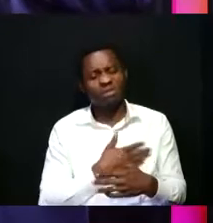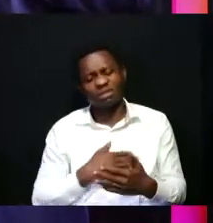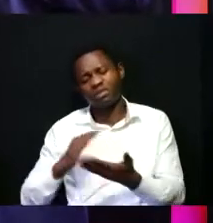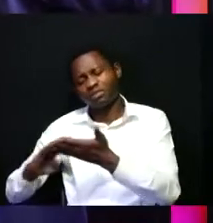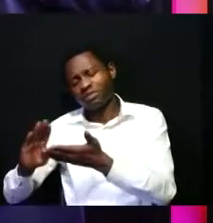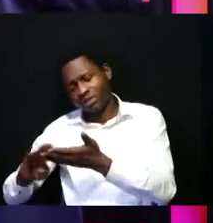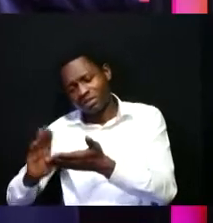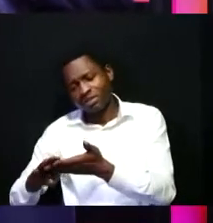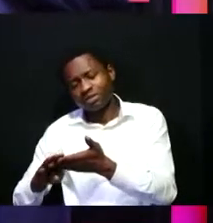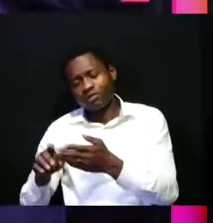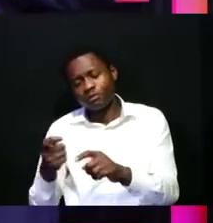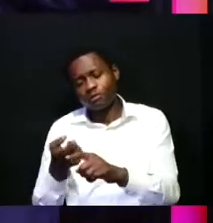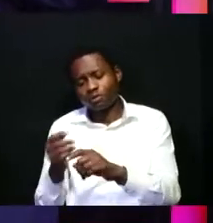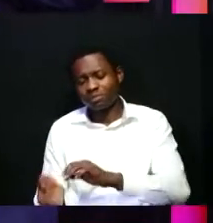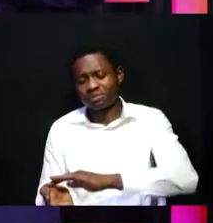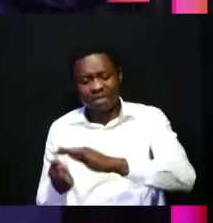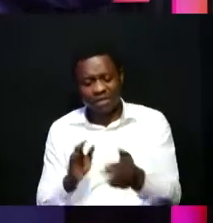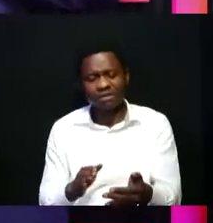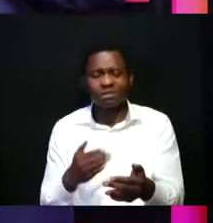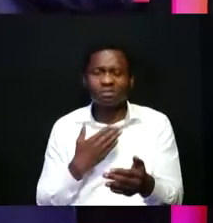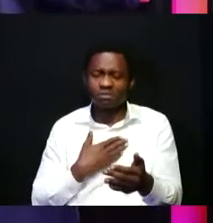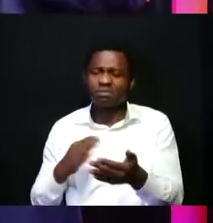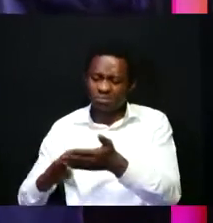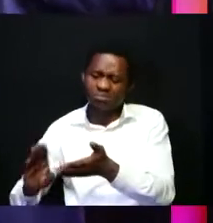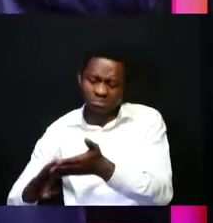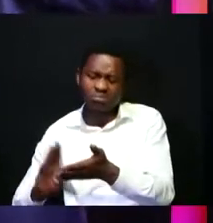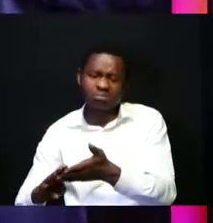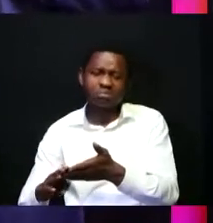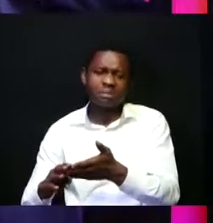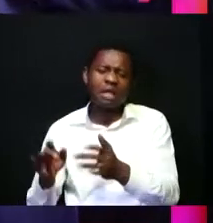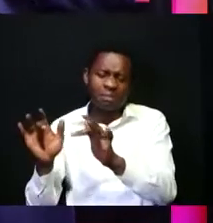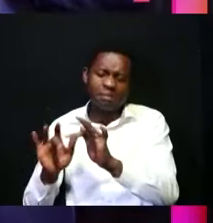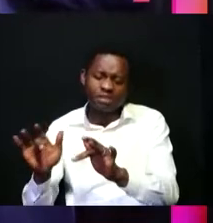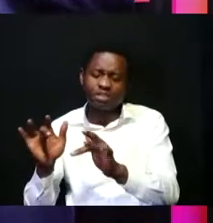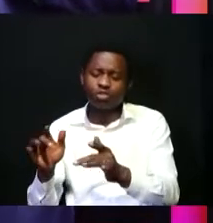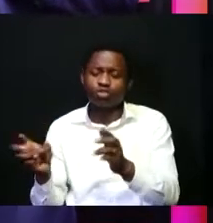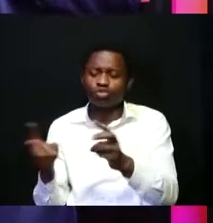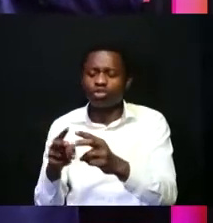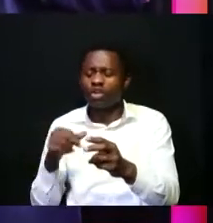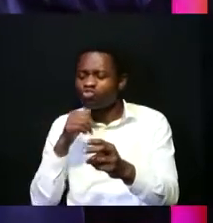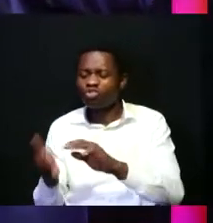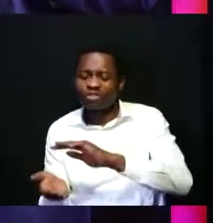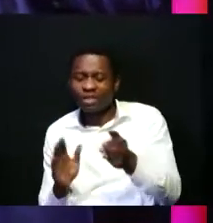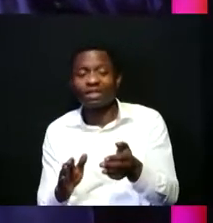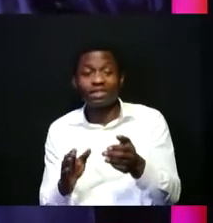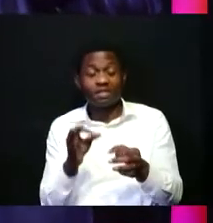This fellow is saying to God, spare them. Spare this fellow from going to the pit.